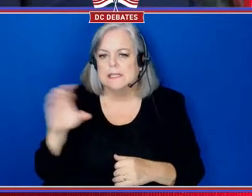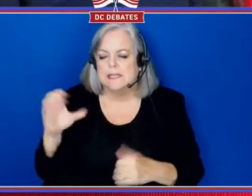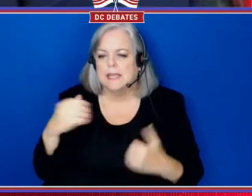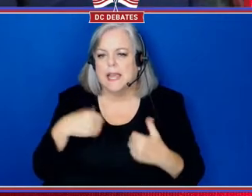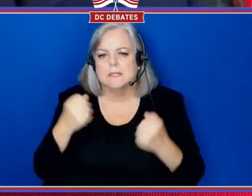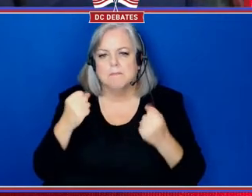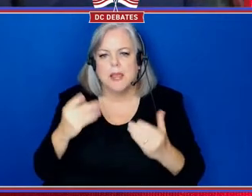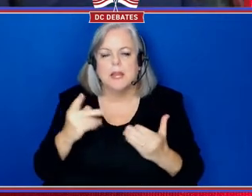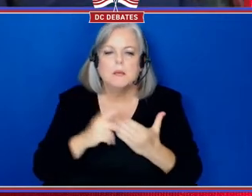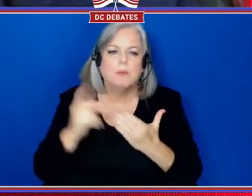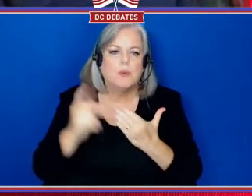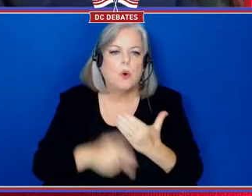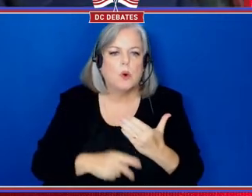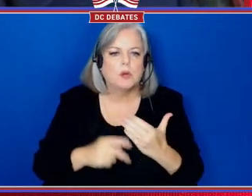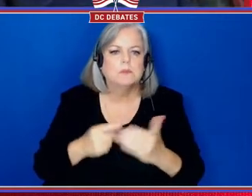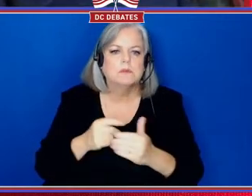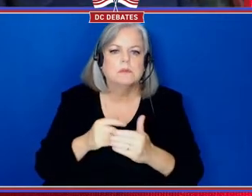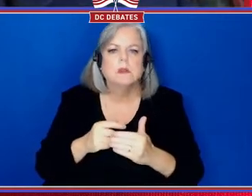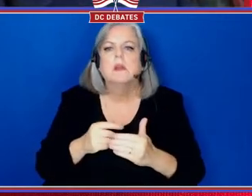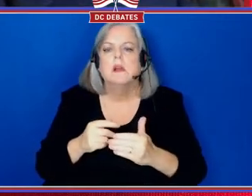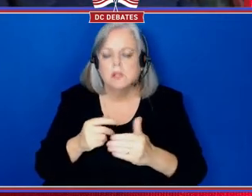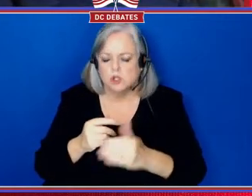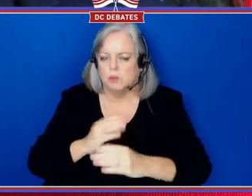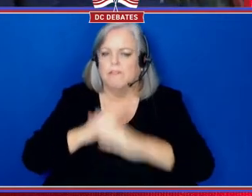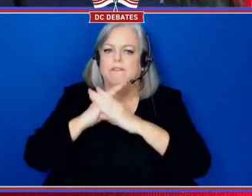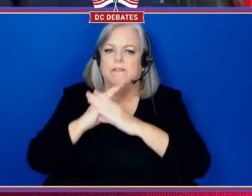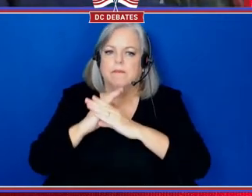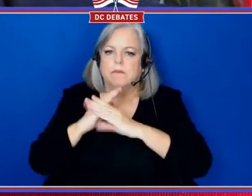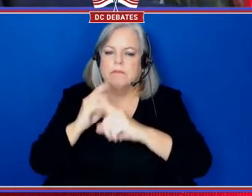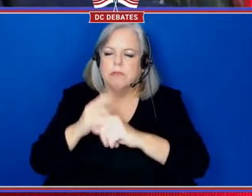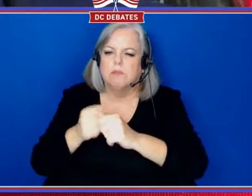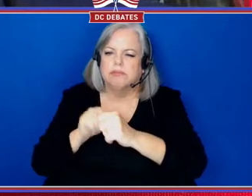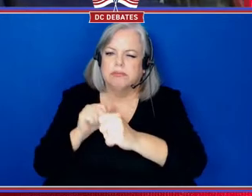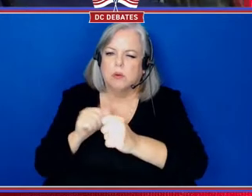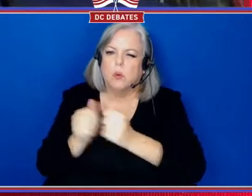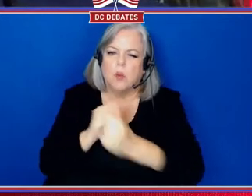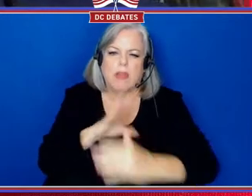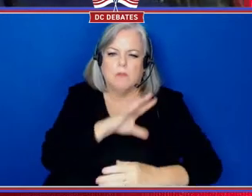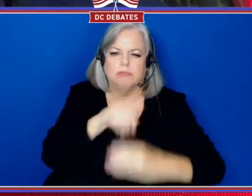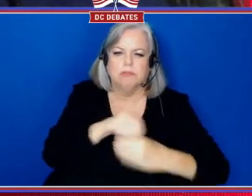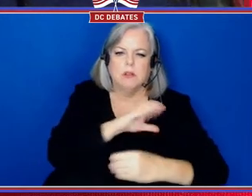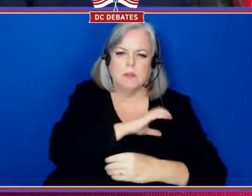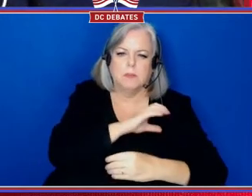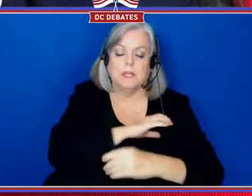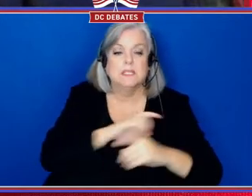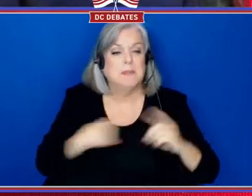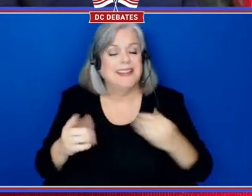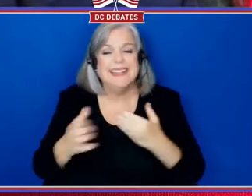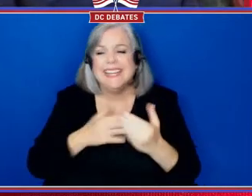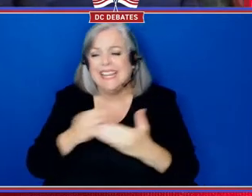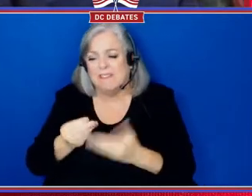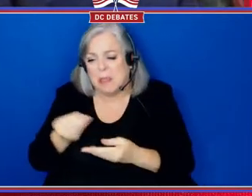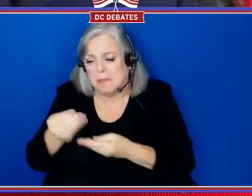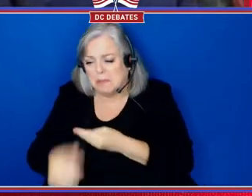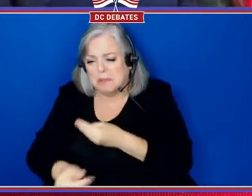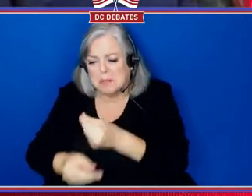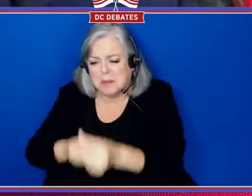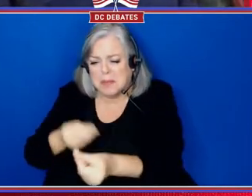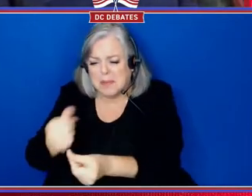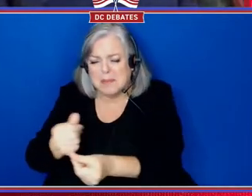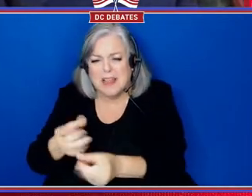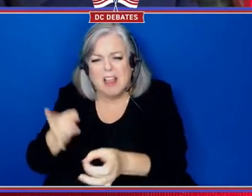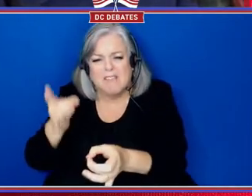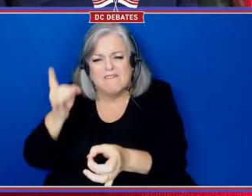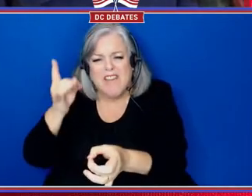police. But even with millions of dollars spent annually on these programs, violent crime is rising. How would you respond to criticism that there needs to